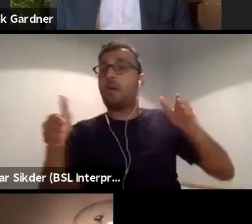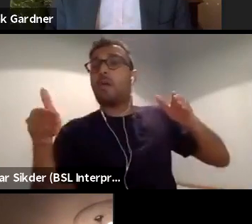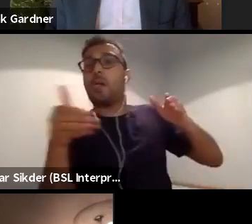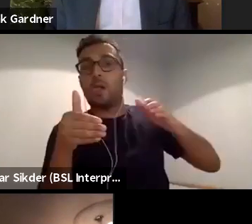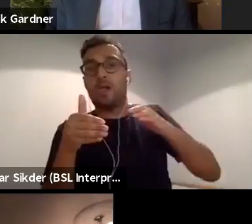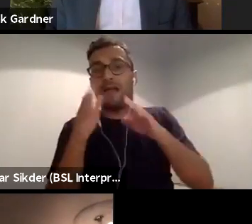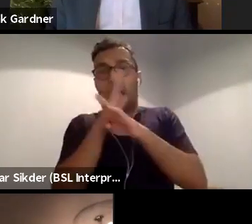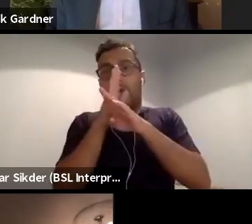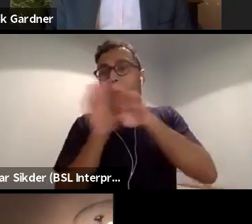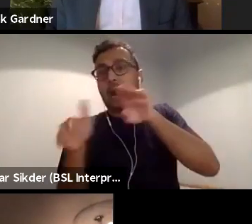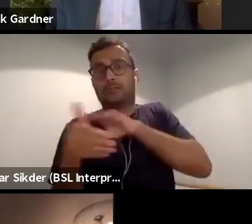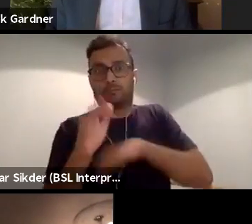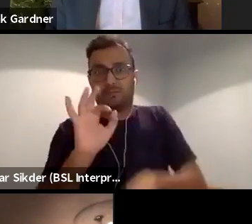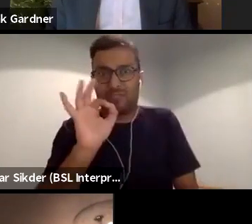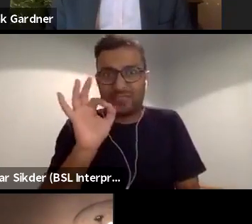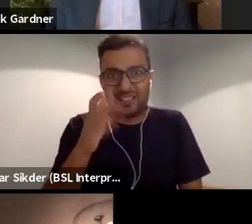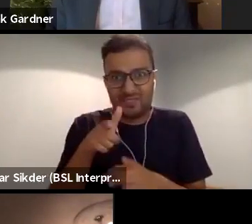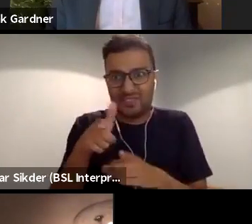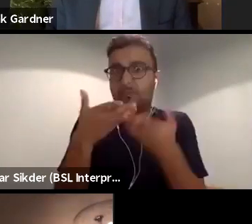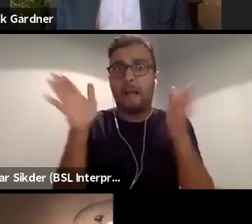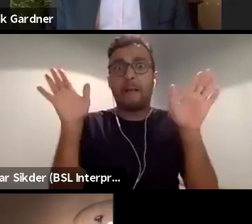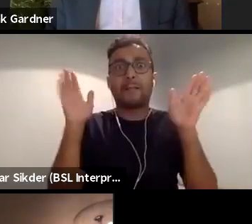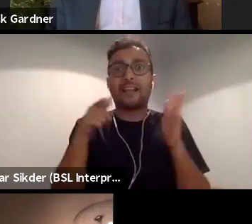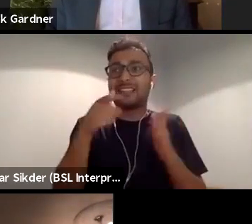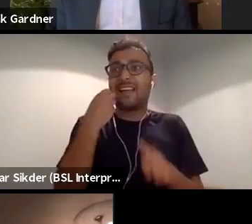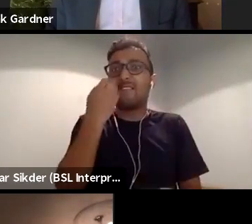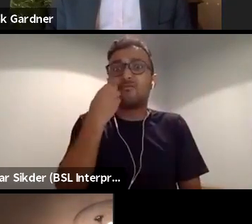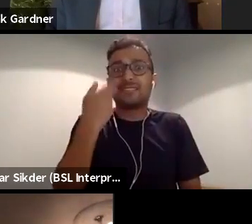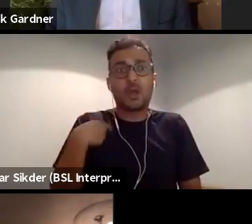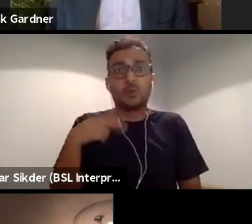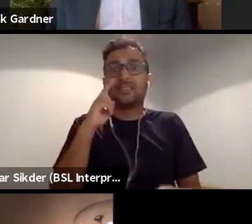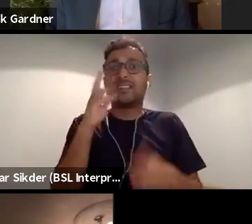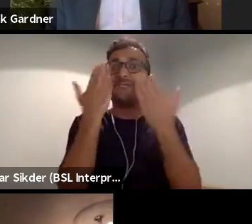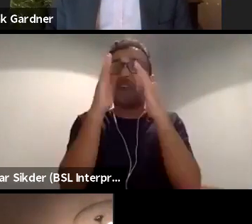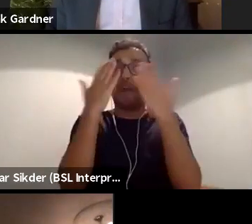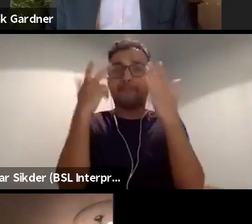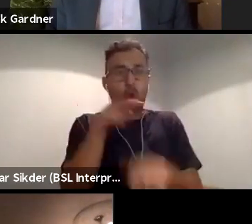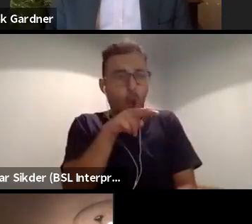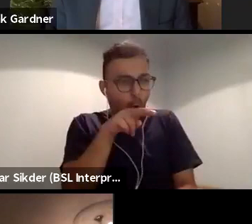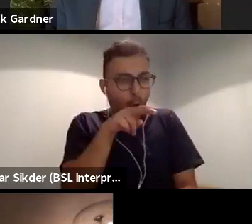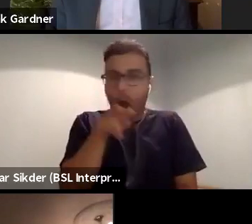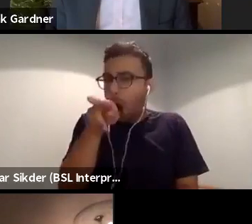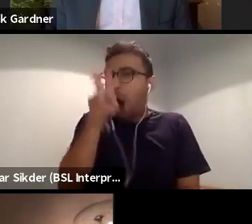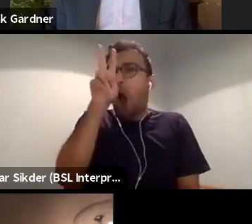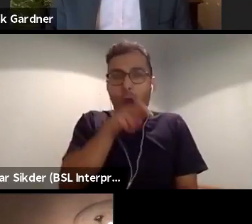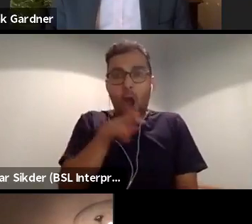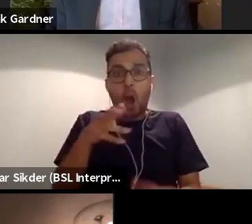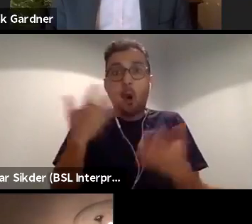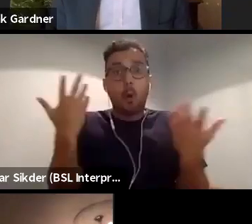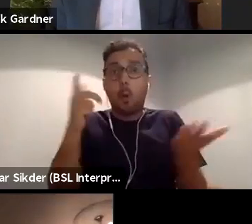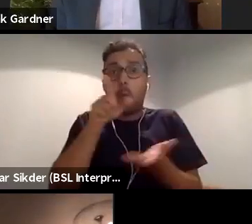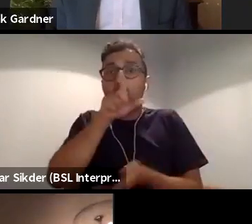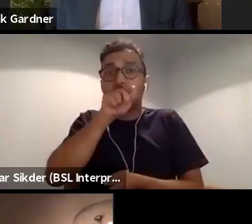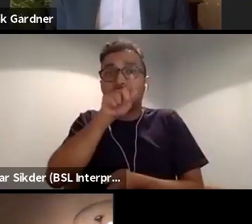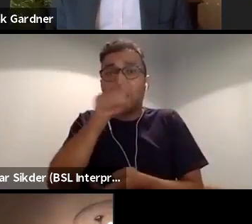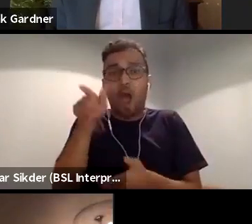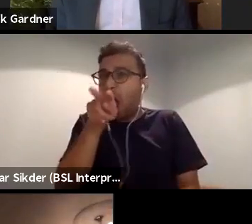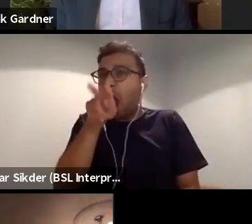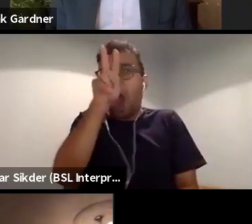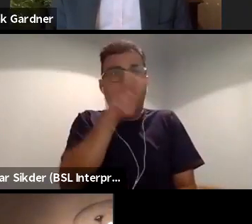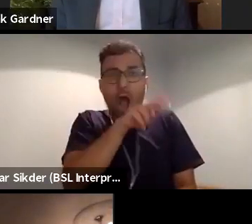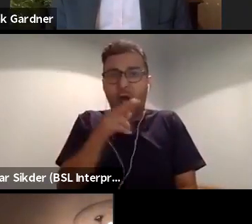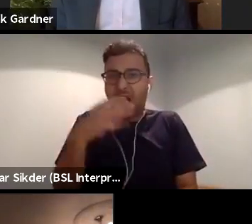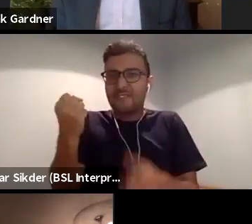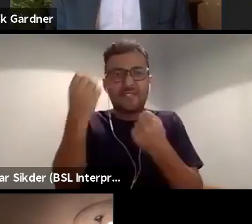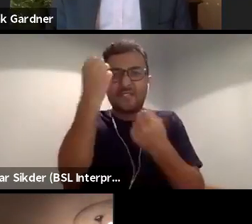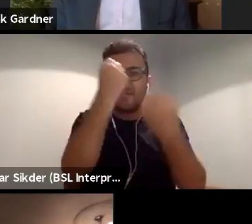here is what people see on Facebook and on Twitter. And of course, those organizations, those platforms use the